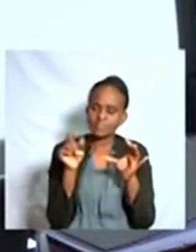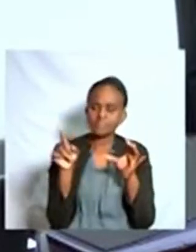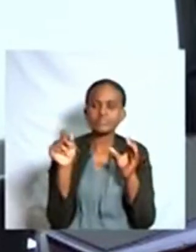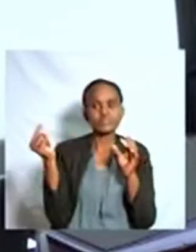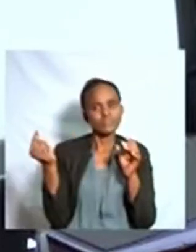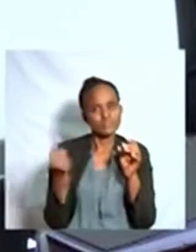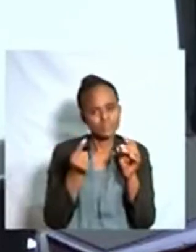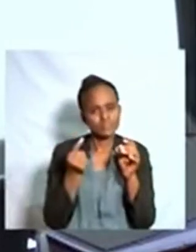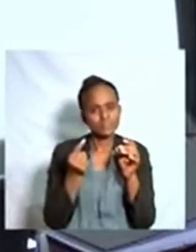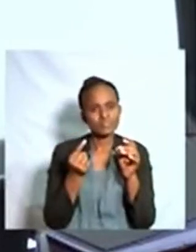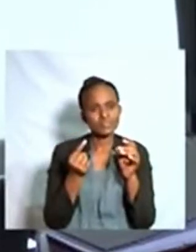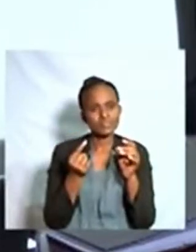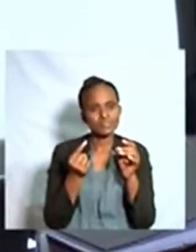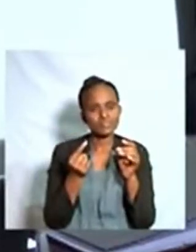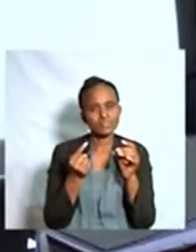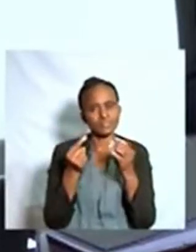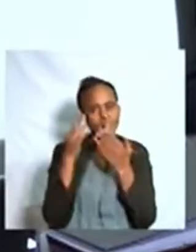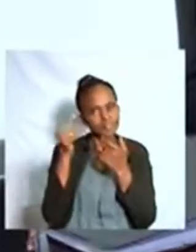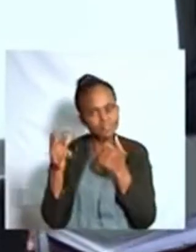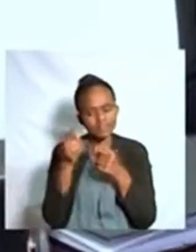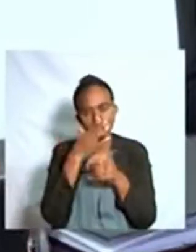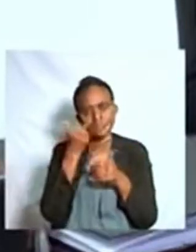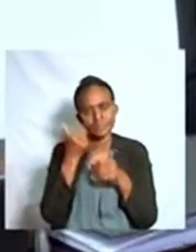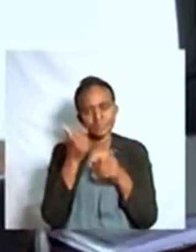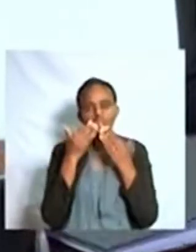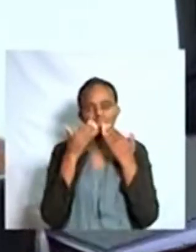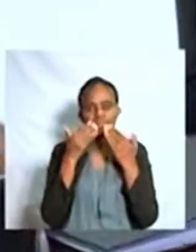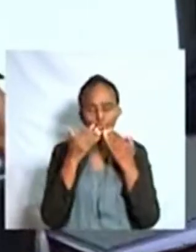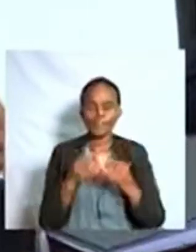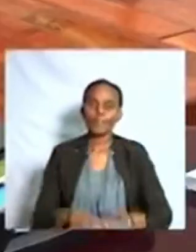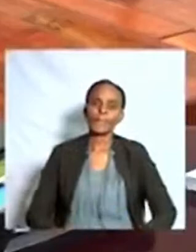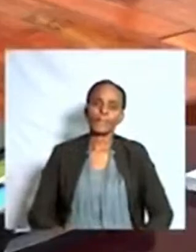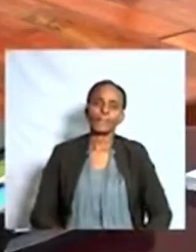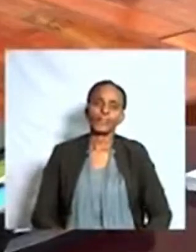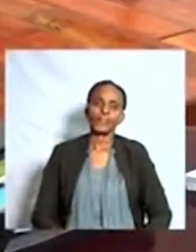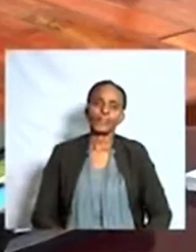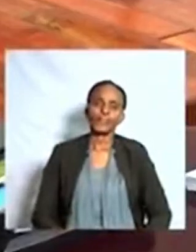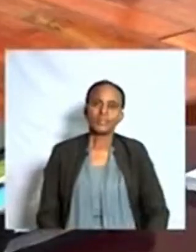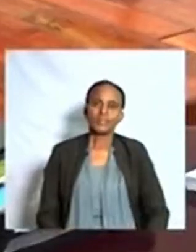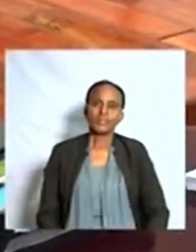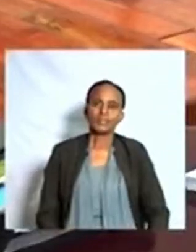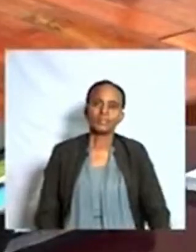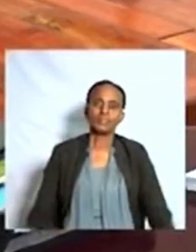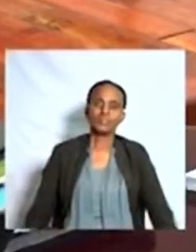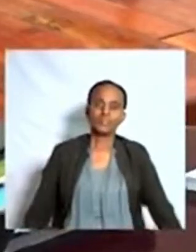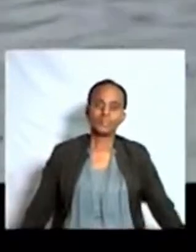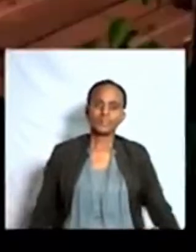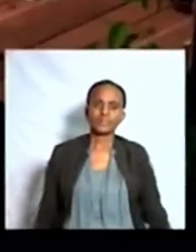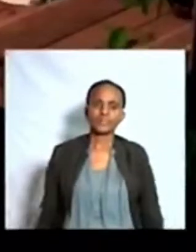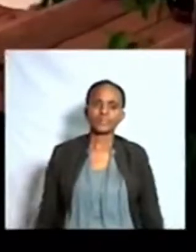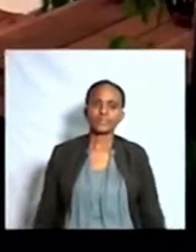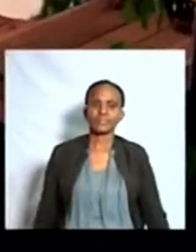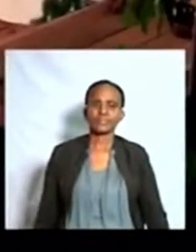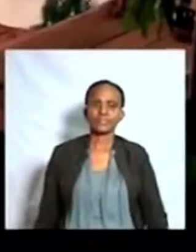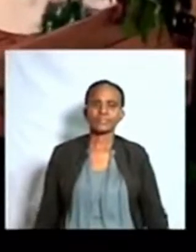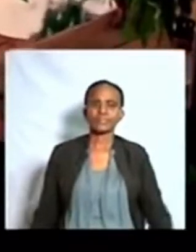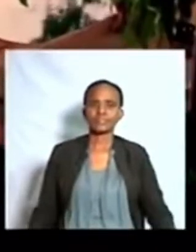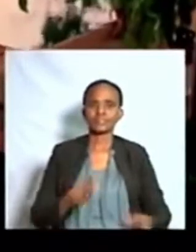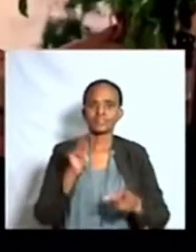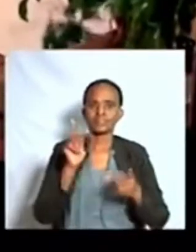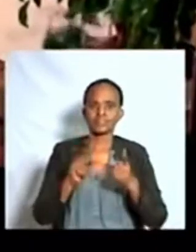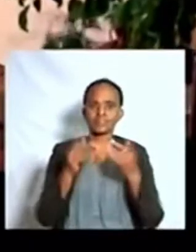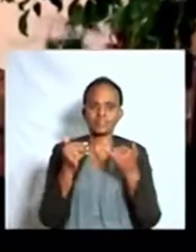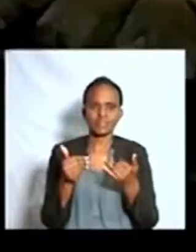came. We wish you the best. Thank you. Thank you, Chair. At this point,